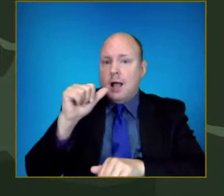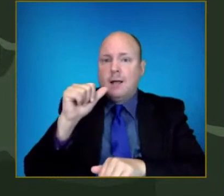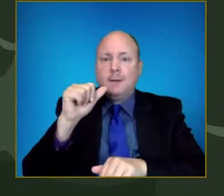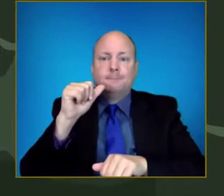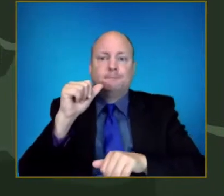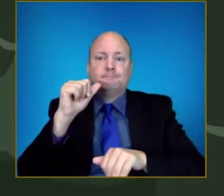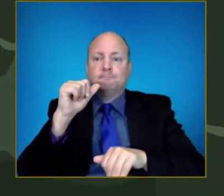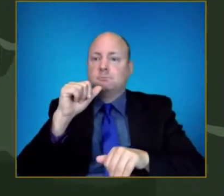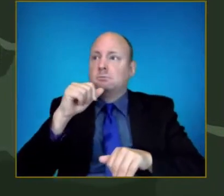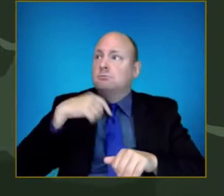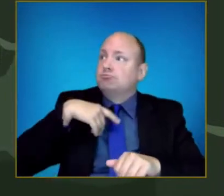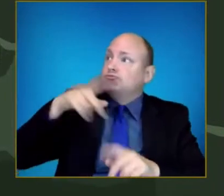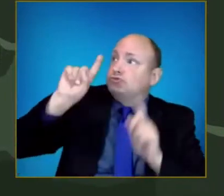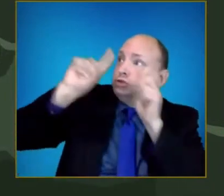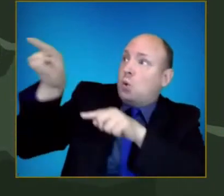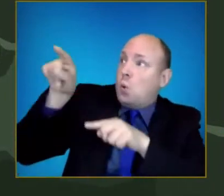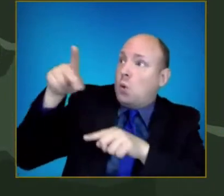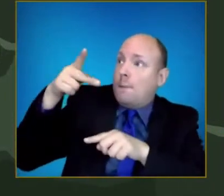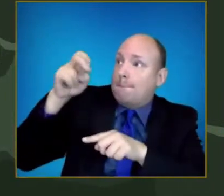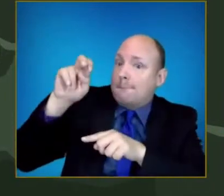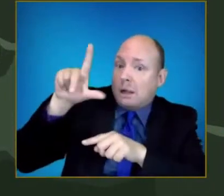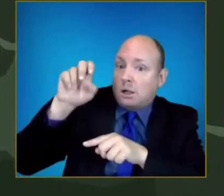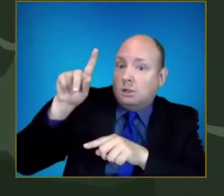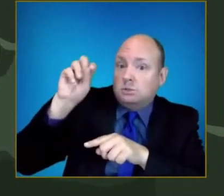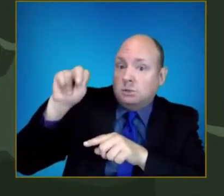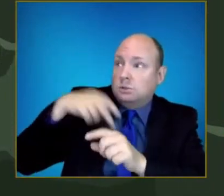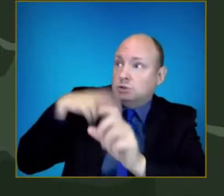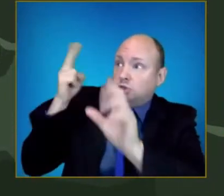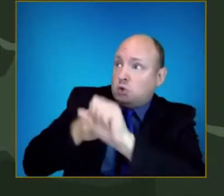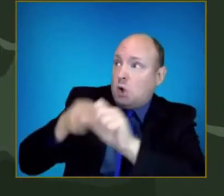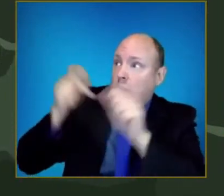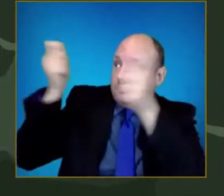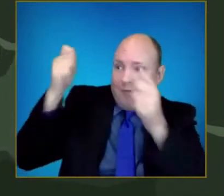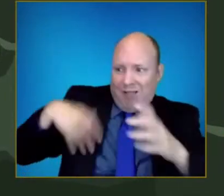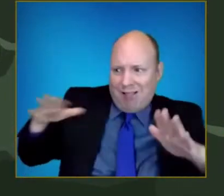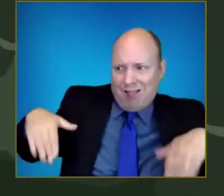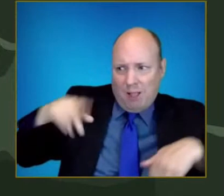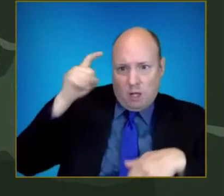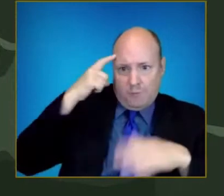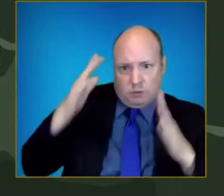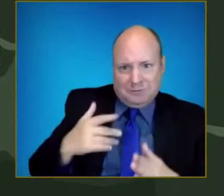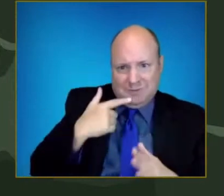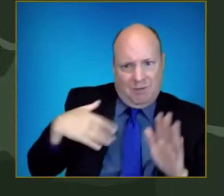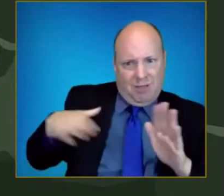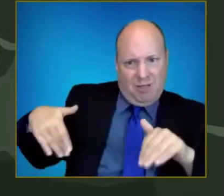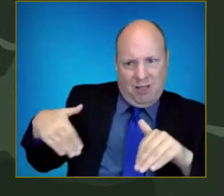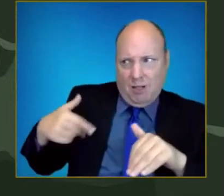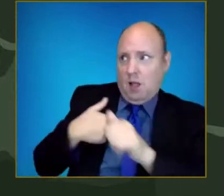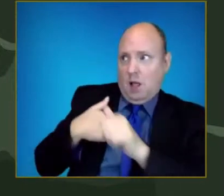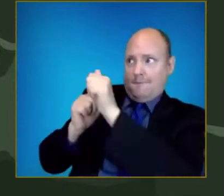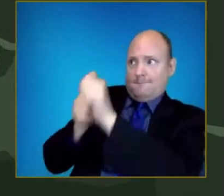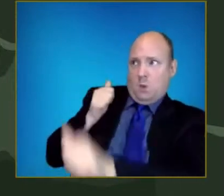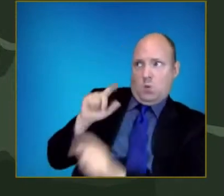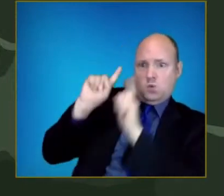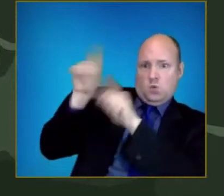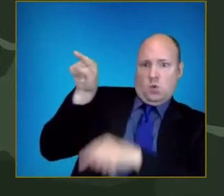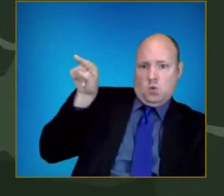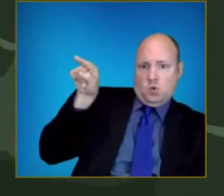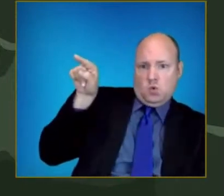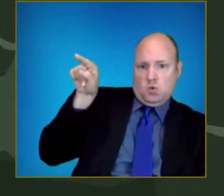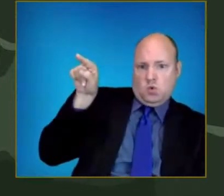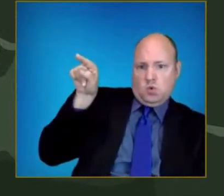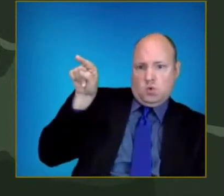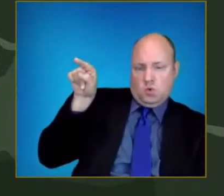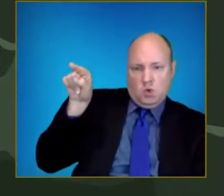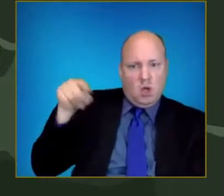Governor's Guard. I did not go because I was concerned about community spread. And I am well aware that we are seeing a spike